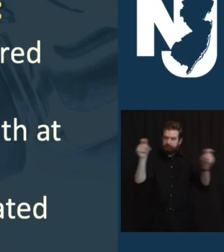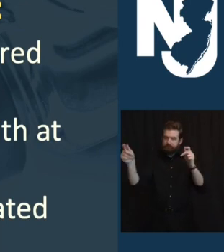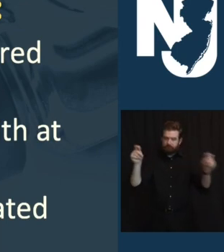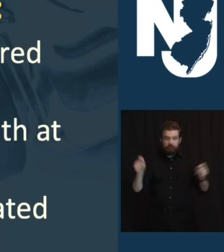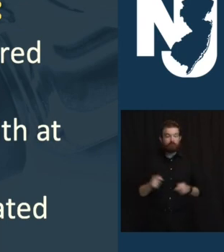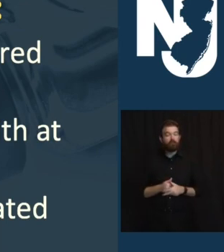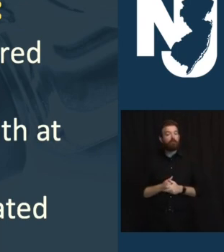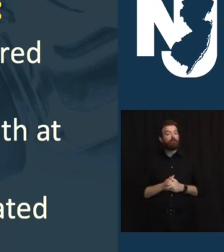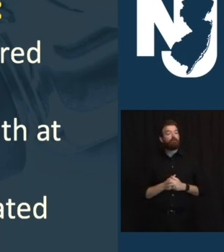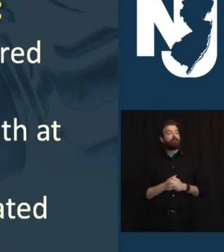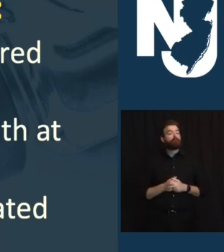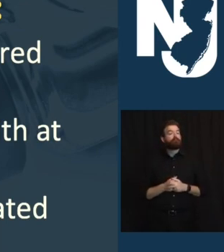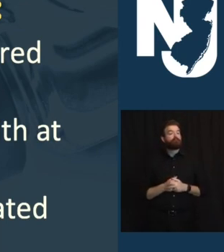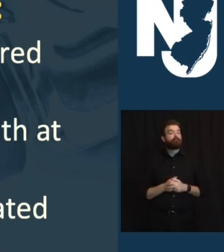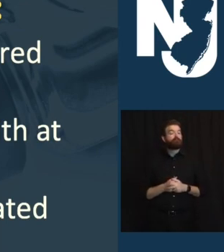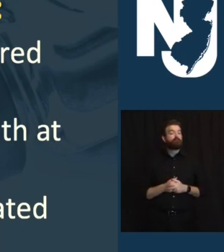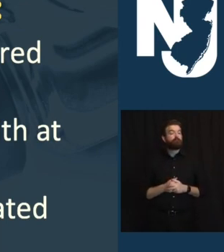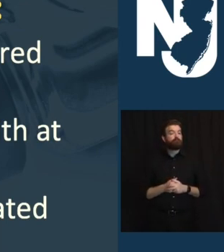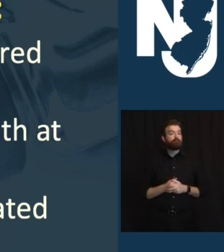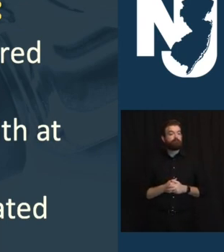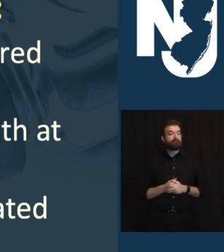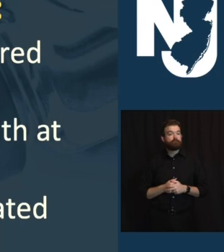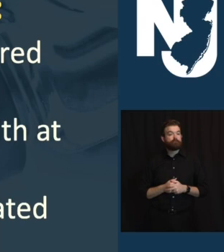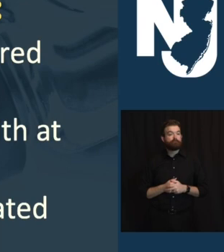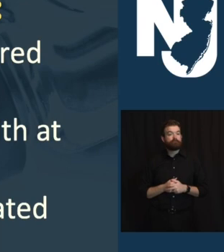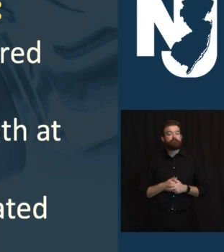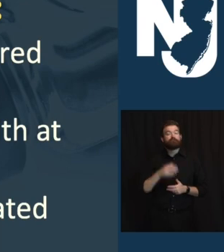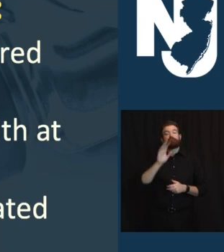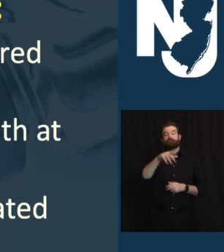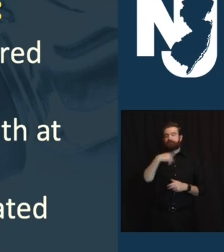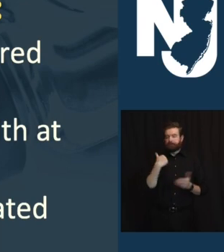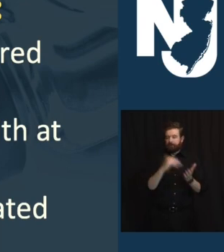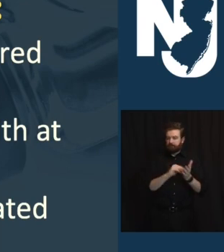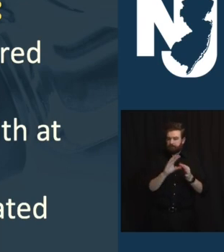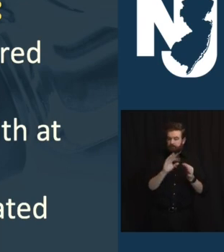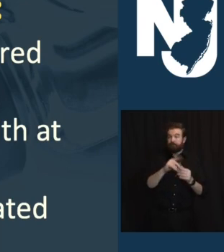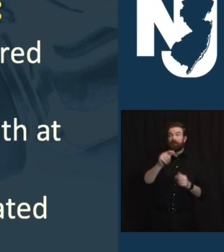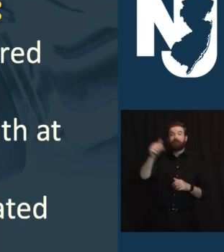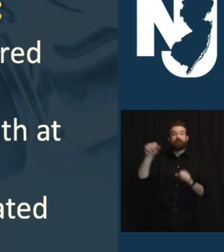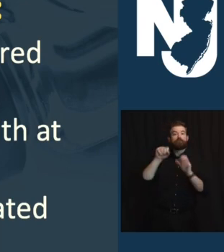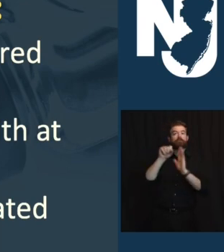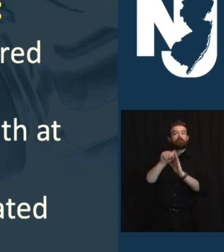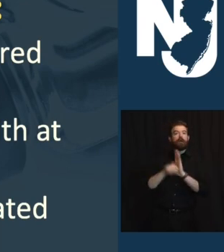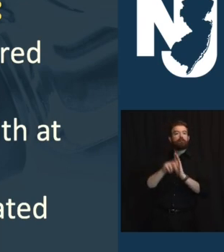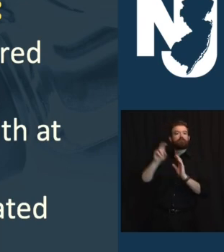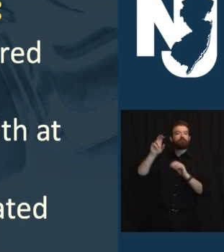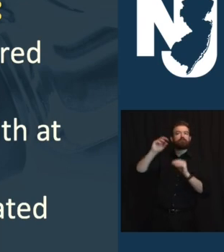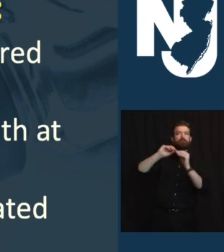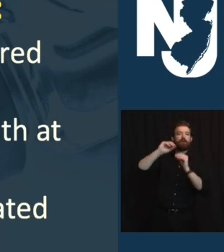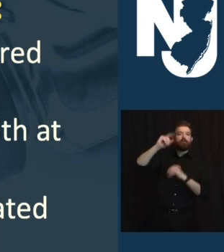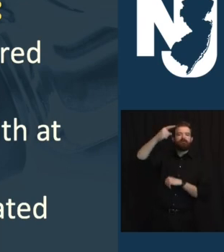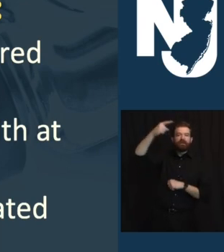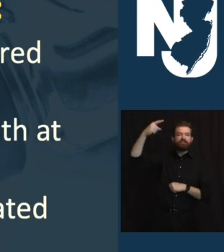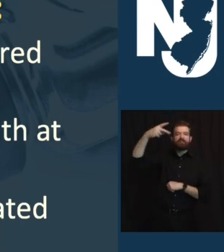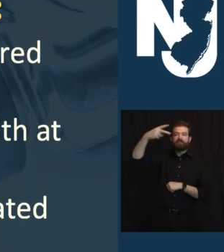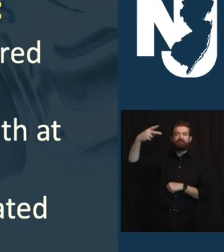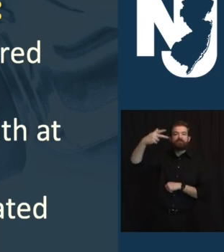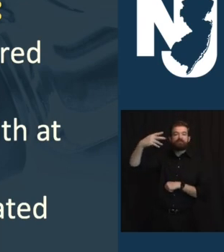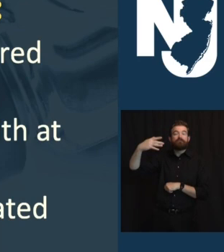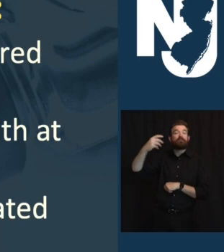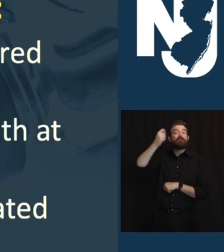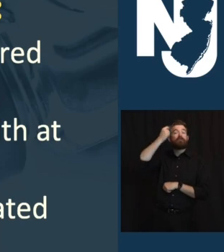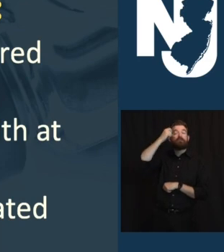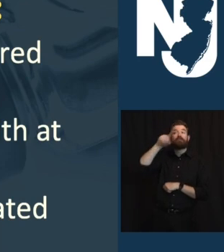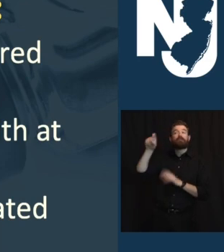repeating, most, if not all, of the states that are ahead of us in rankings have far fewer residents than we do. And that's